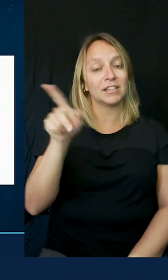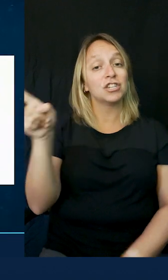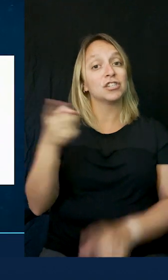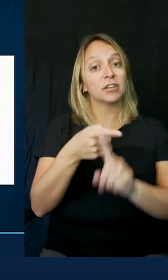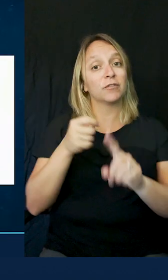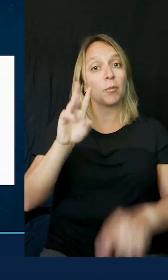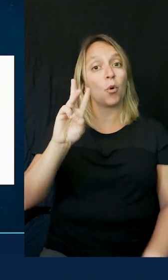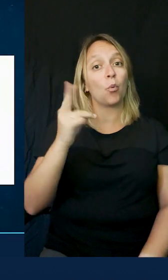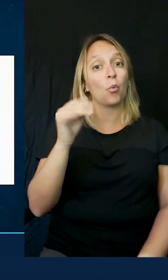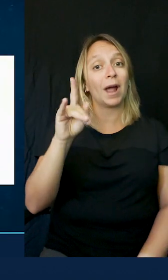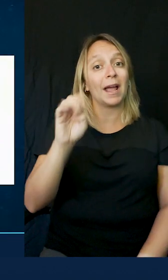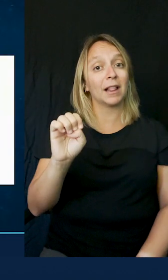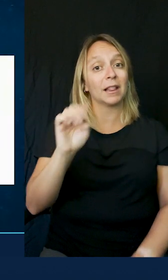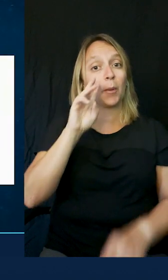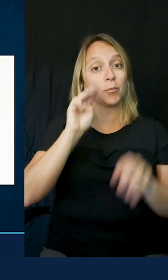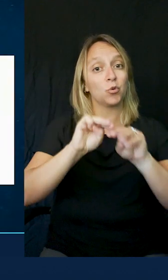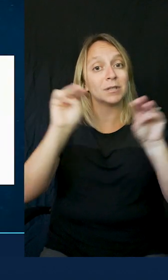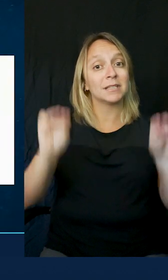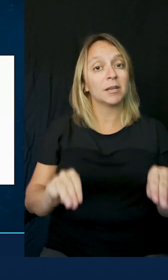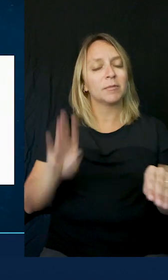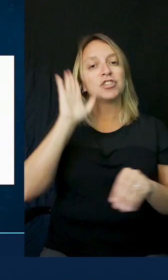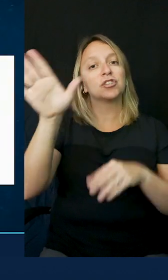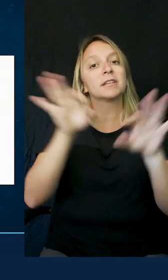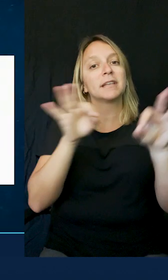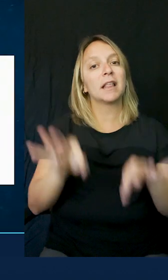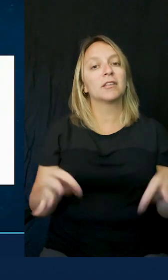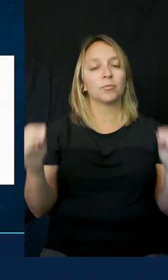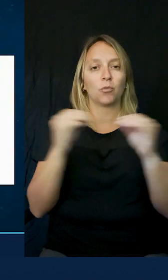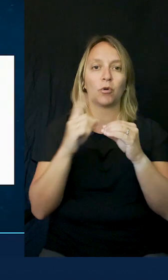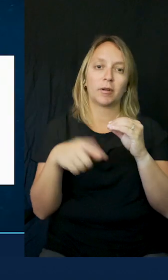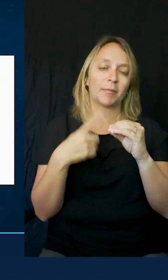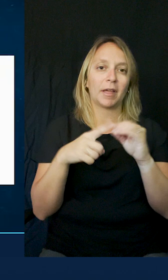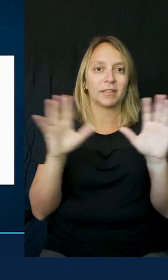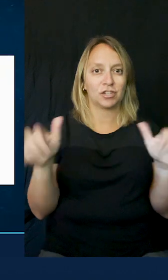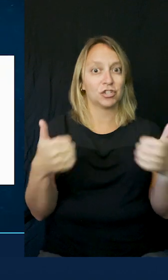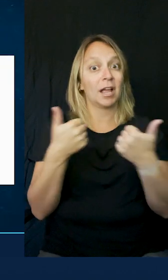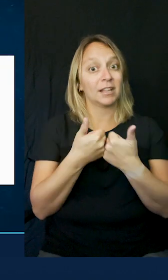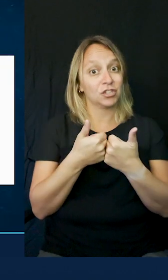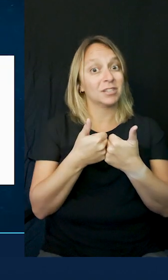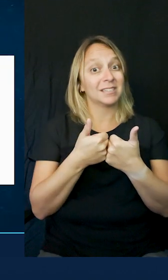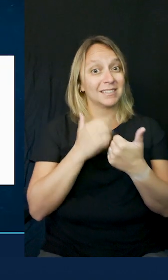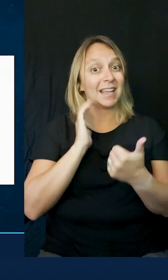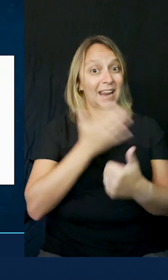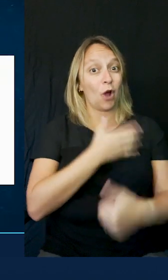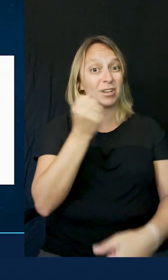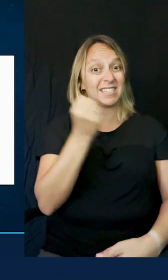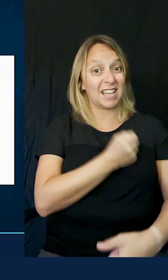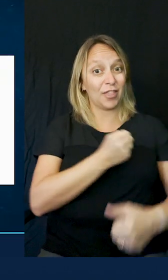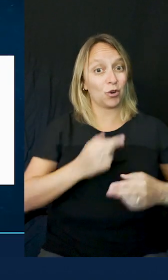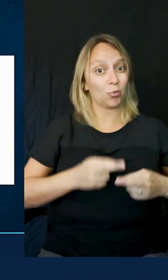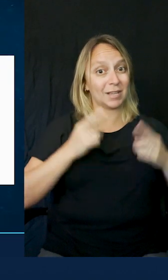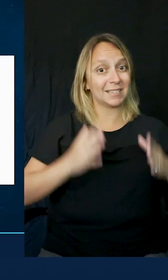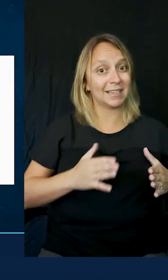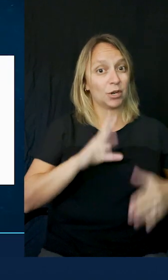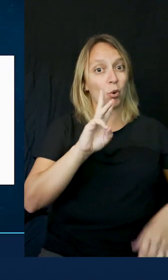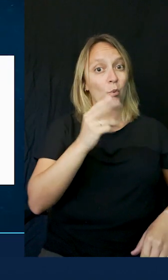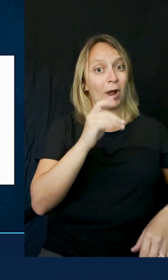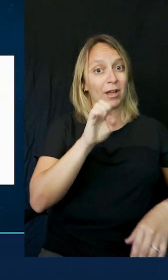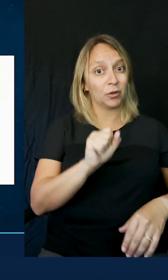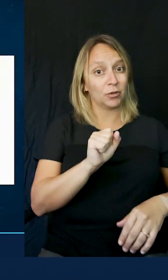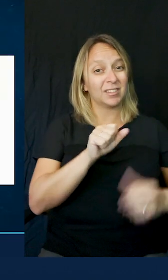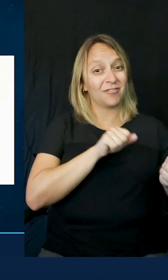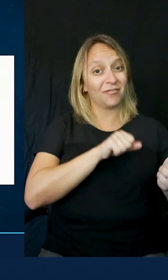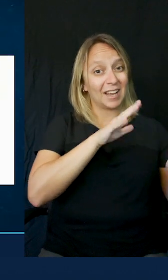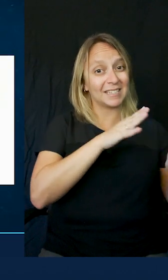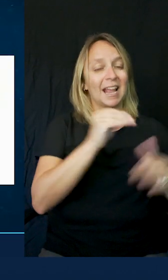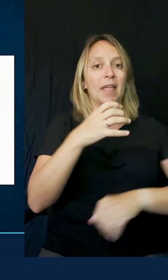and she'll be telling us a little bit more about the challenges that are facing our southern residents and the power of a name. Jenny,